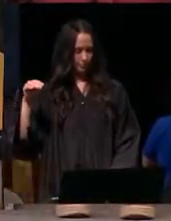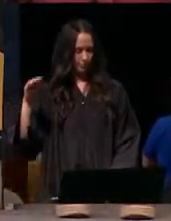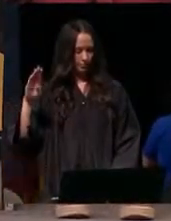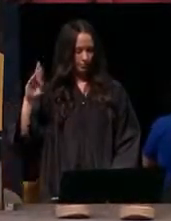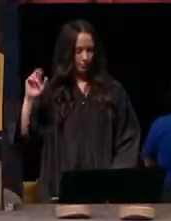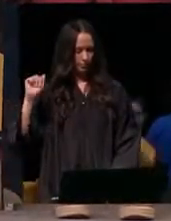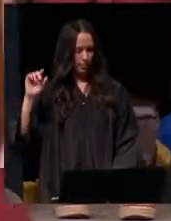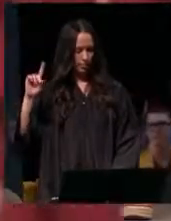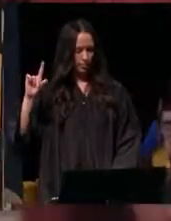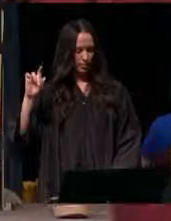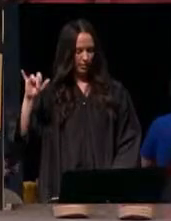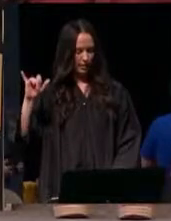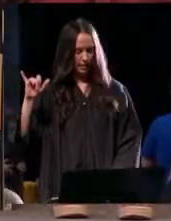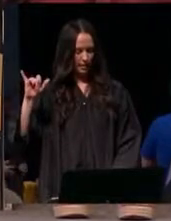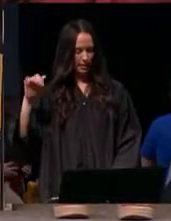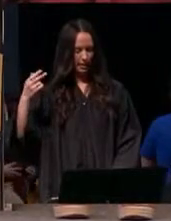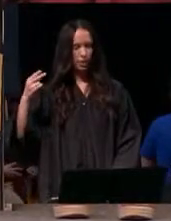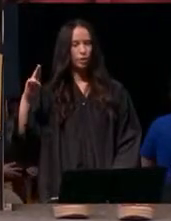Bradley Hubert.